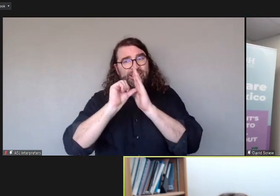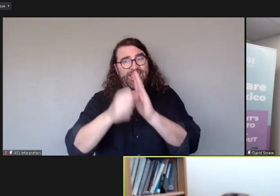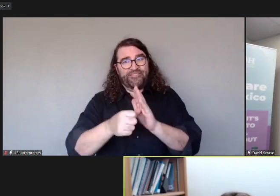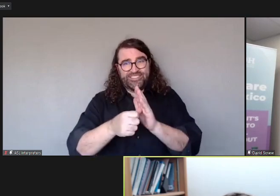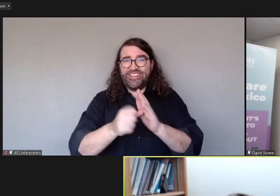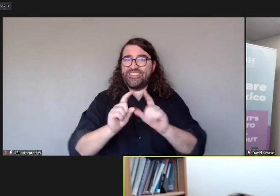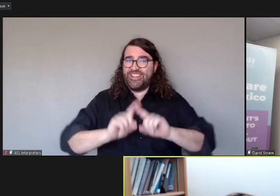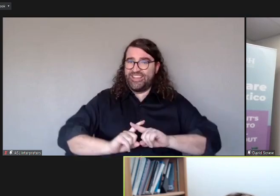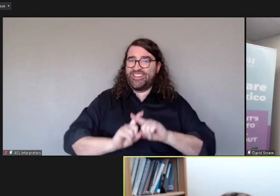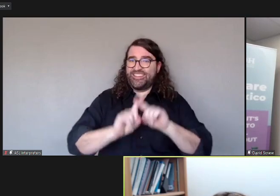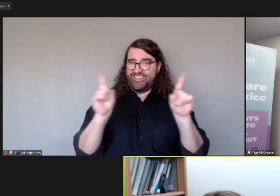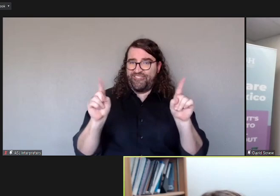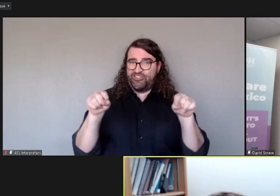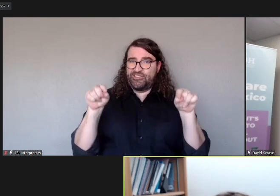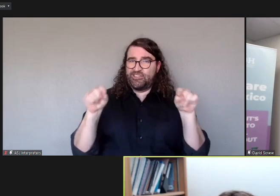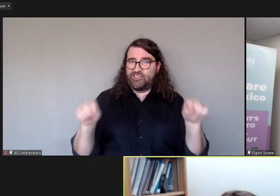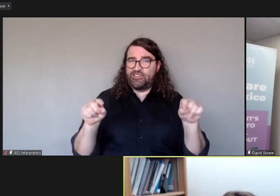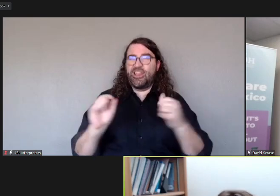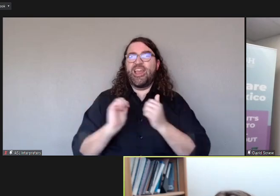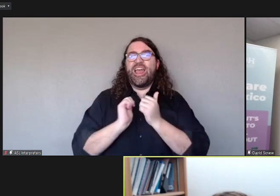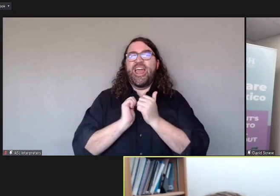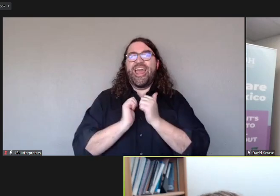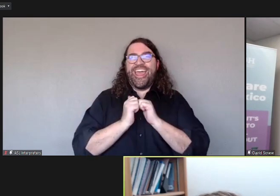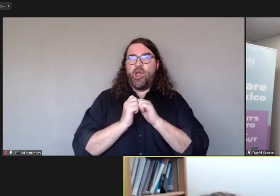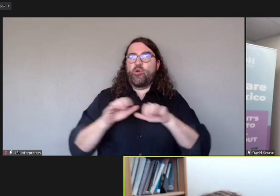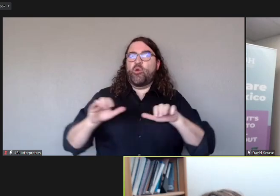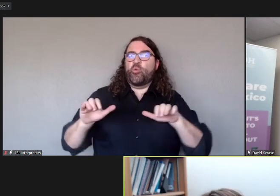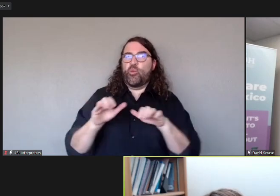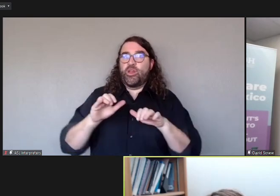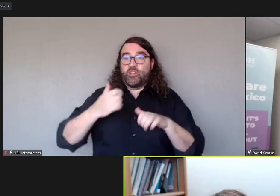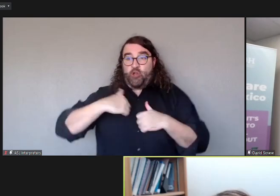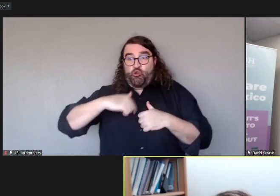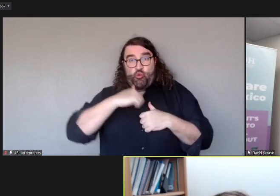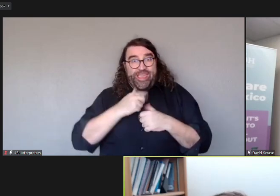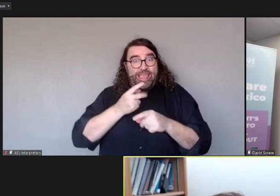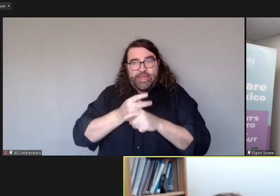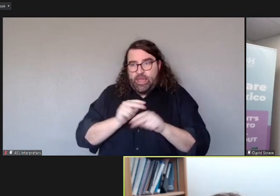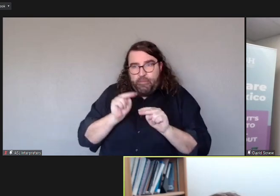difference between how can we conduct surveillance from